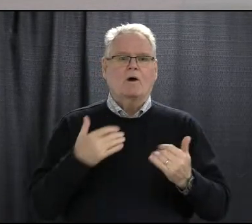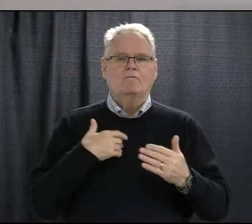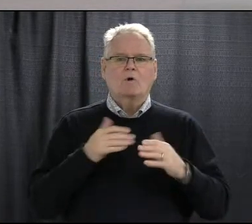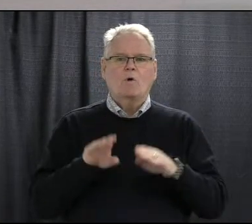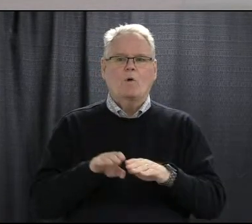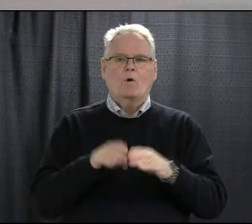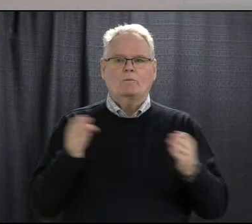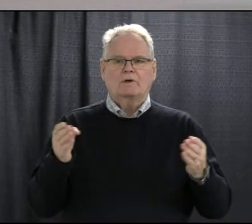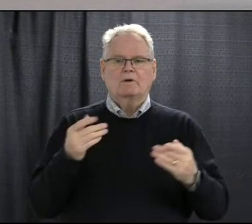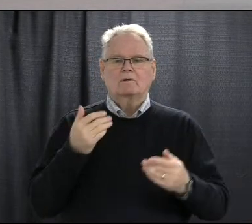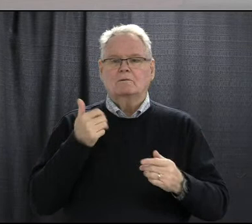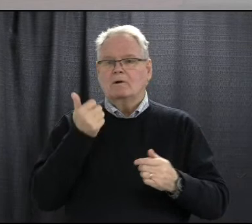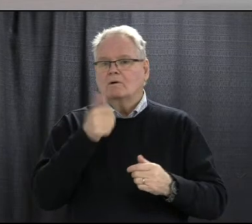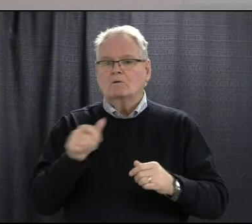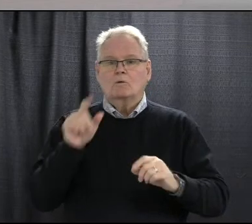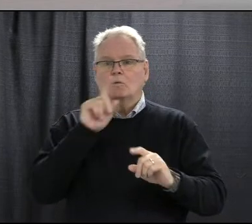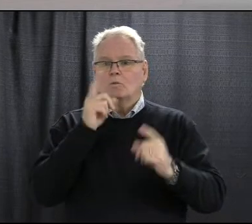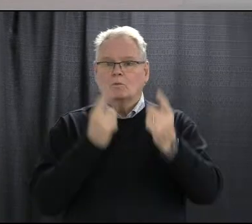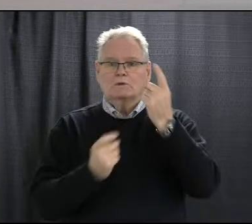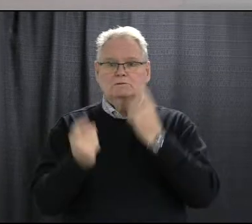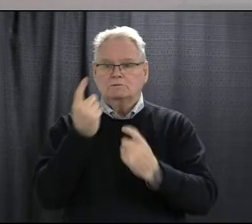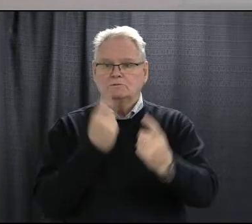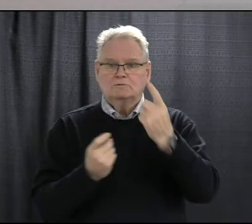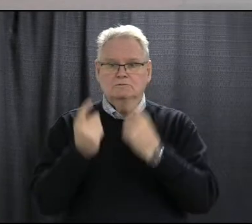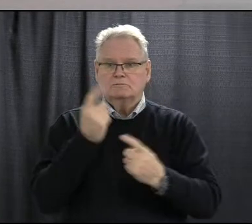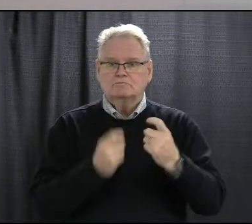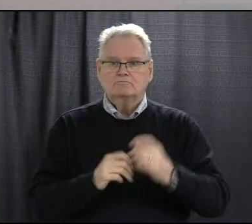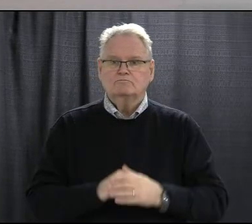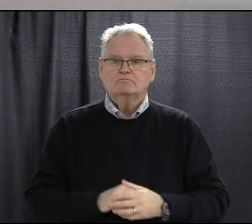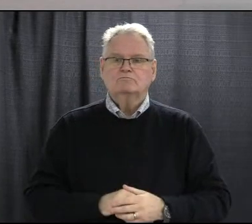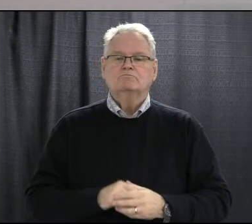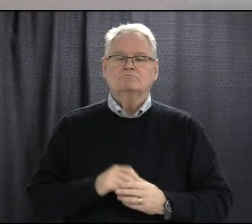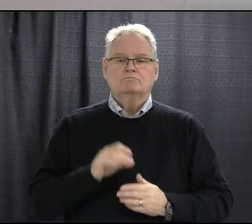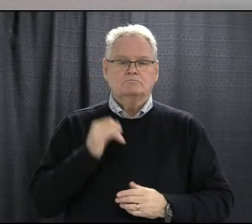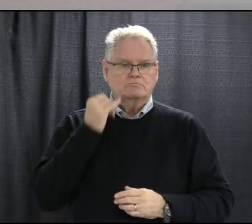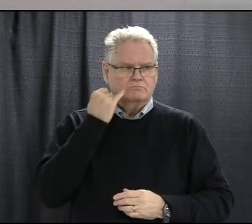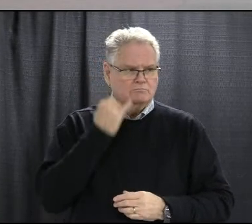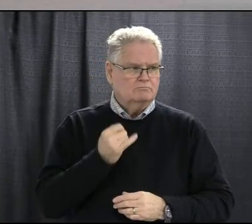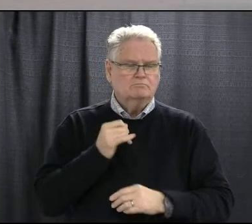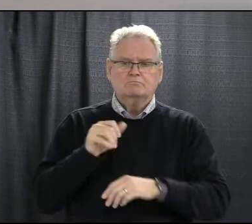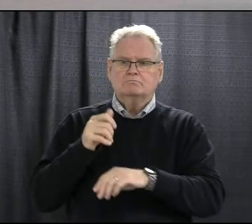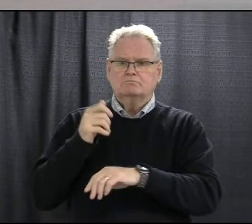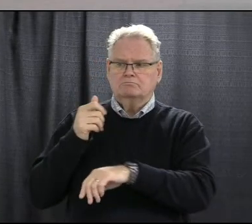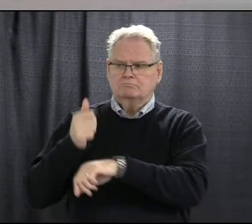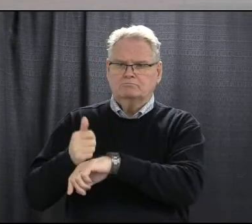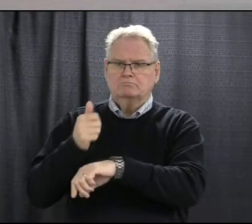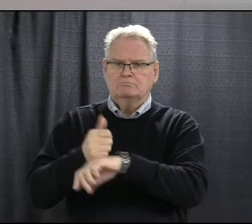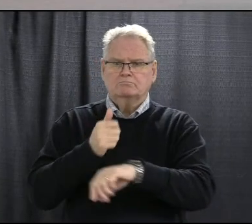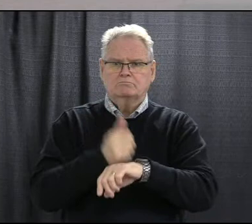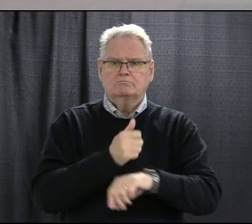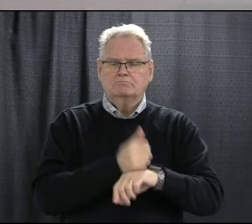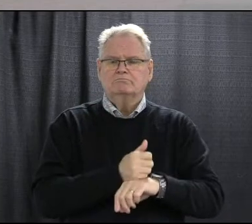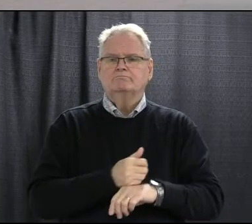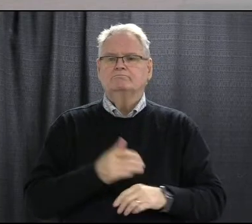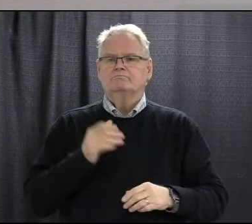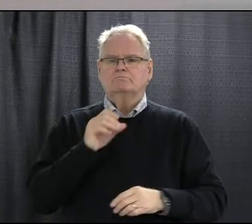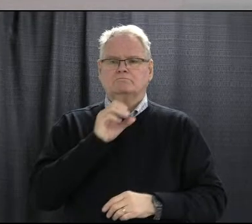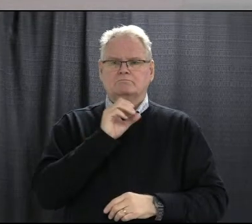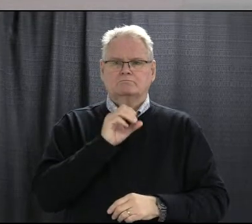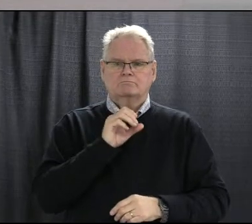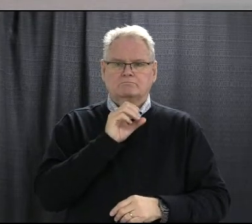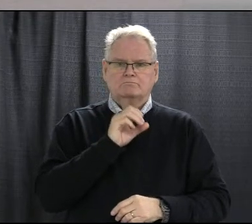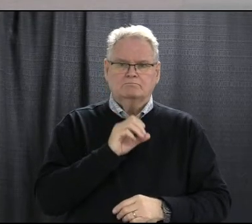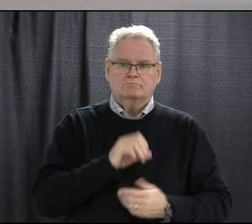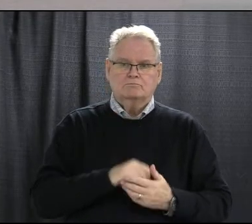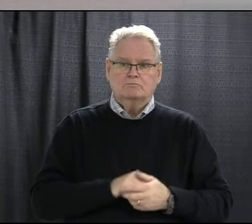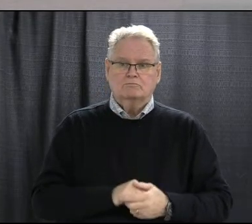senior goes to, say, the hospital and for any sort of an issue, what will this look like in practice for them?